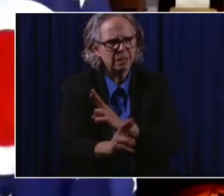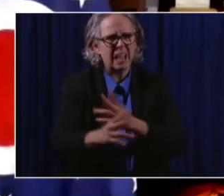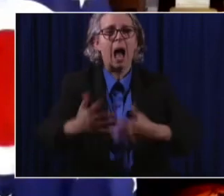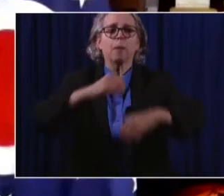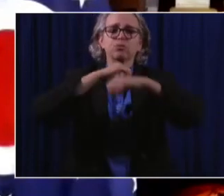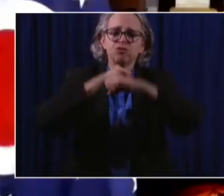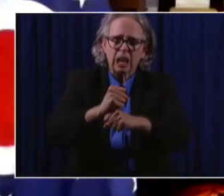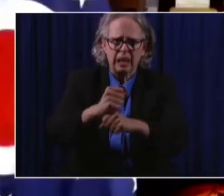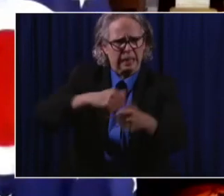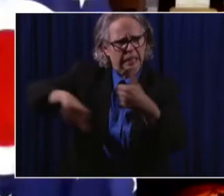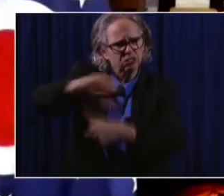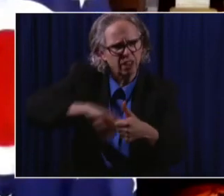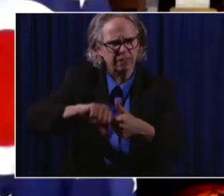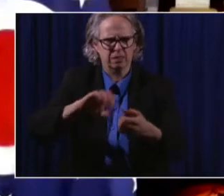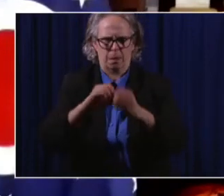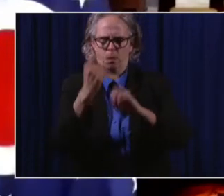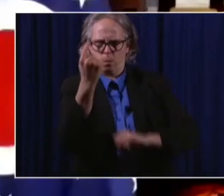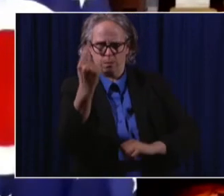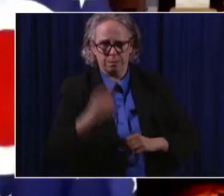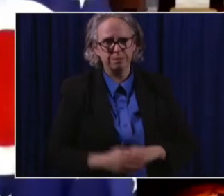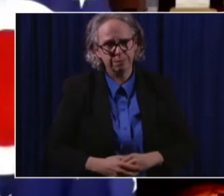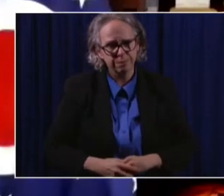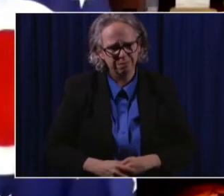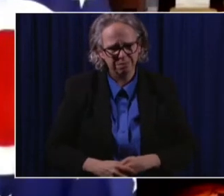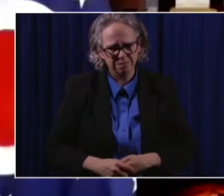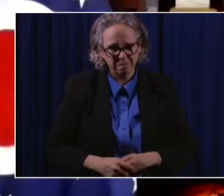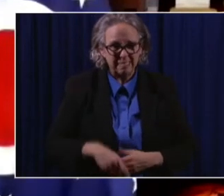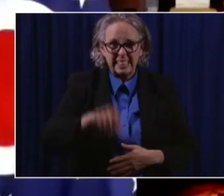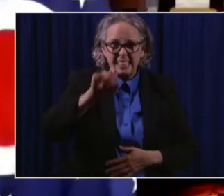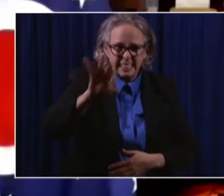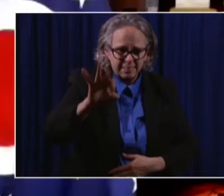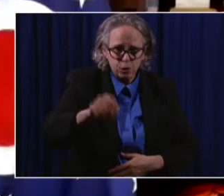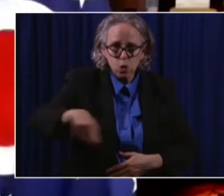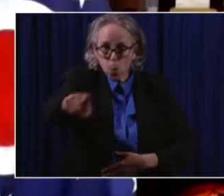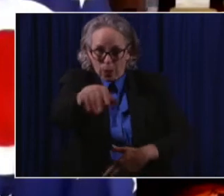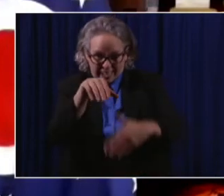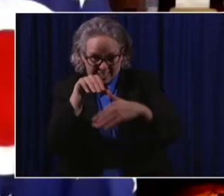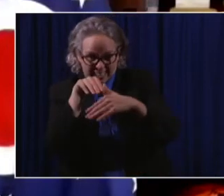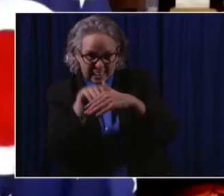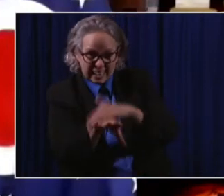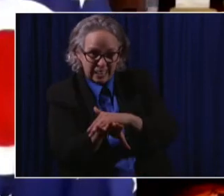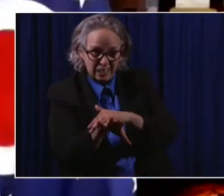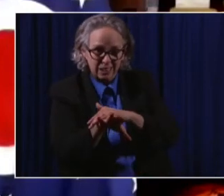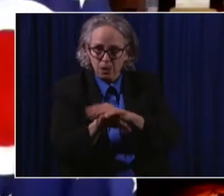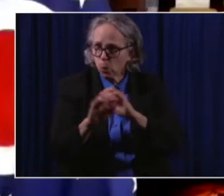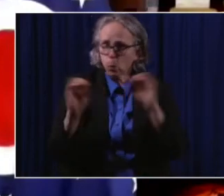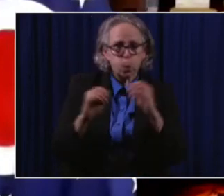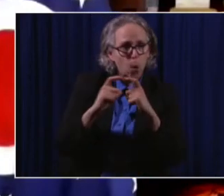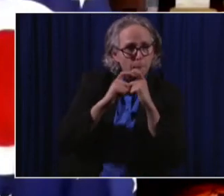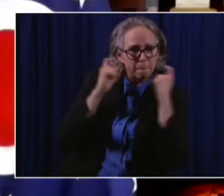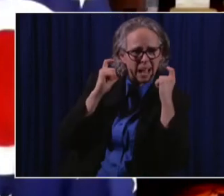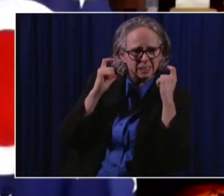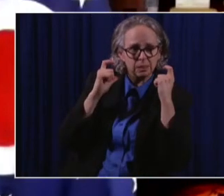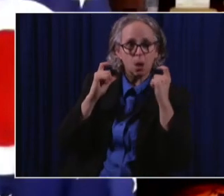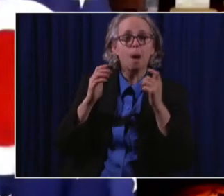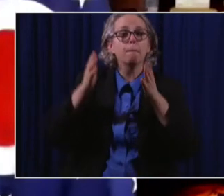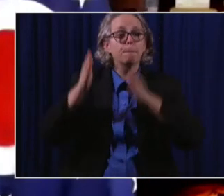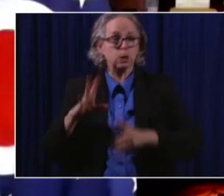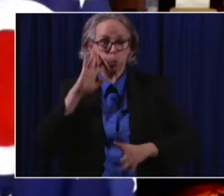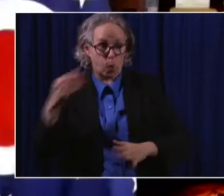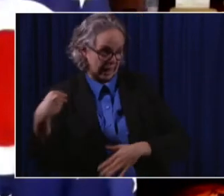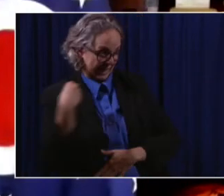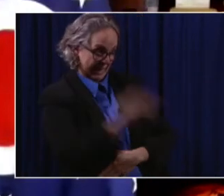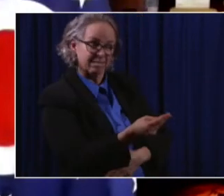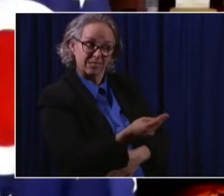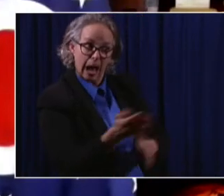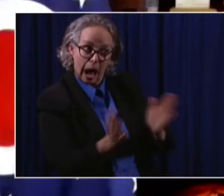I think the process will work is if you come in, you will be offered a mask if you don't have one. If at that point you